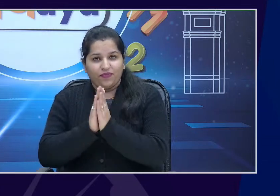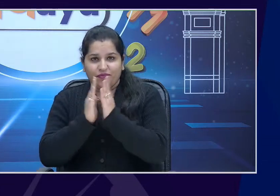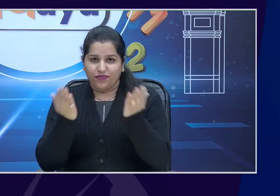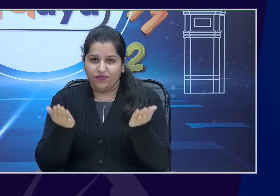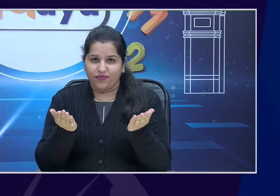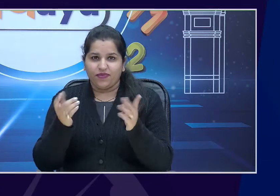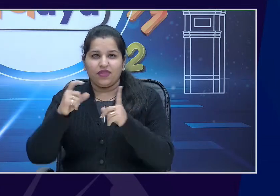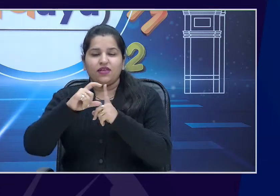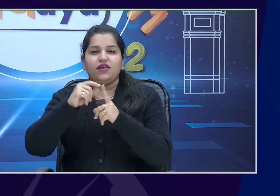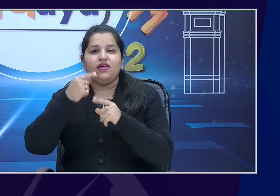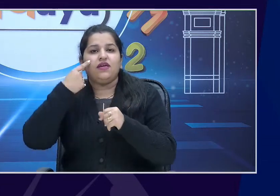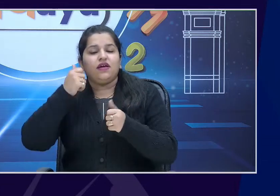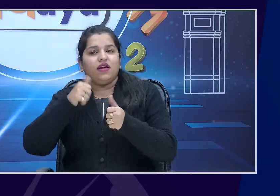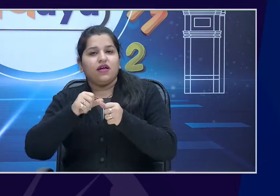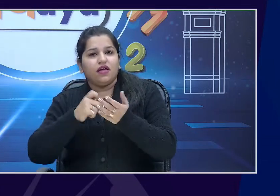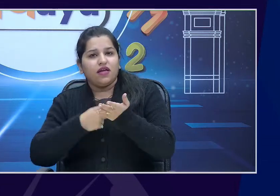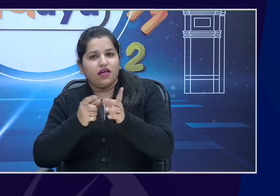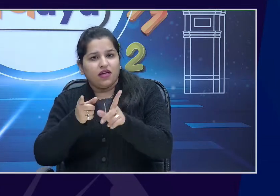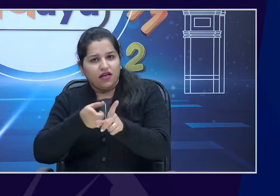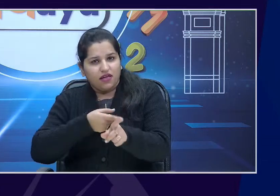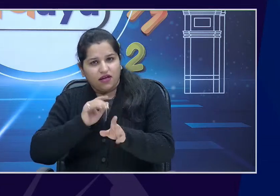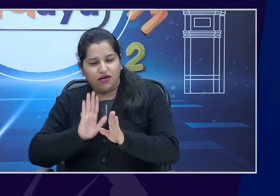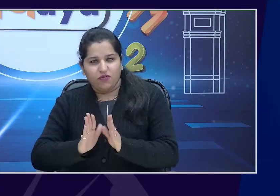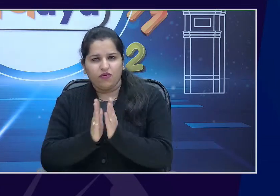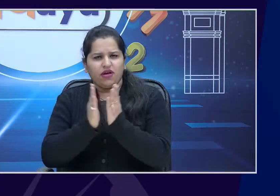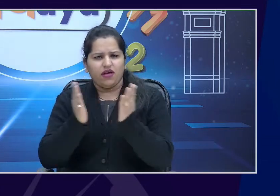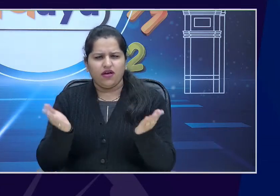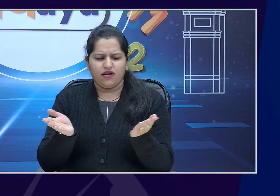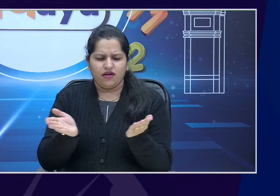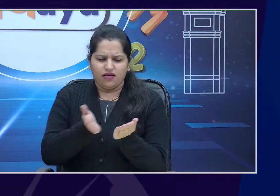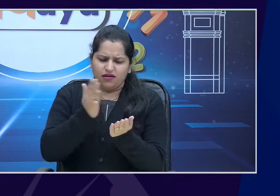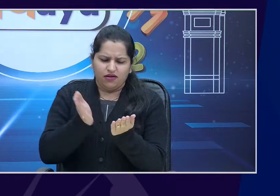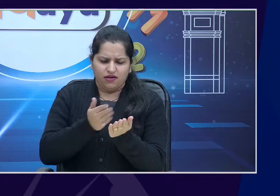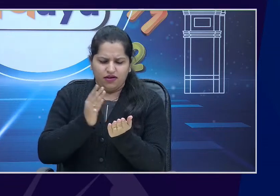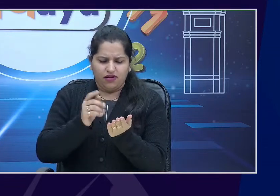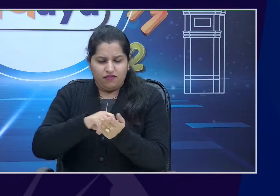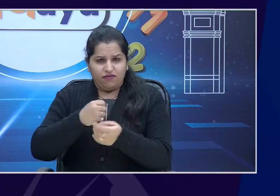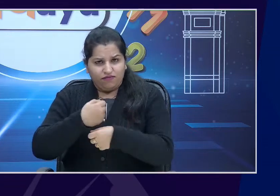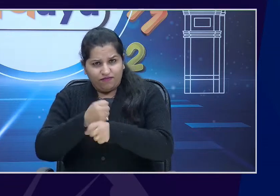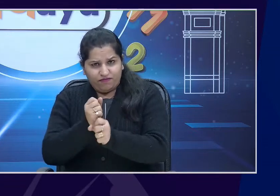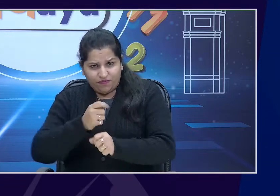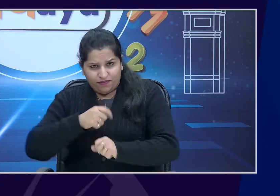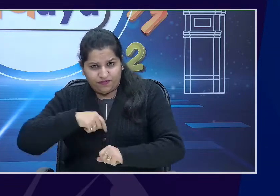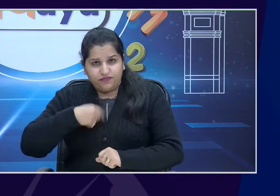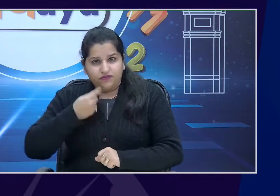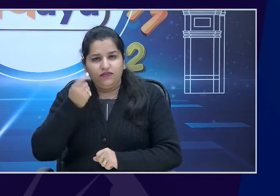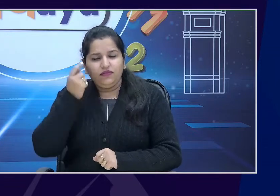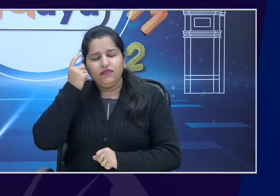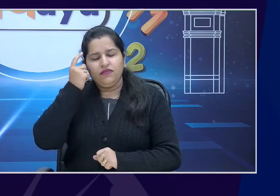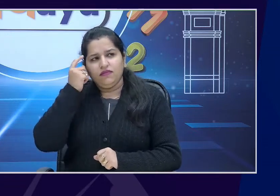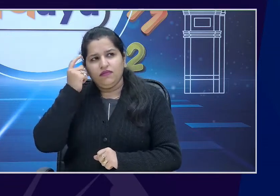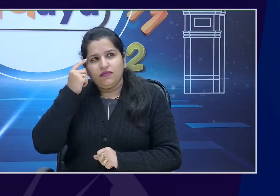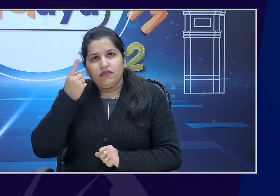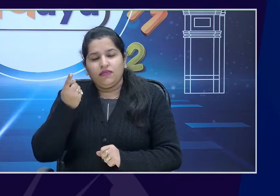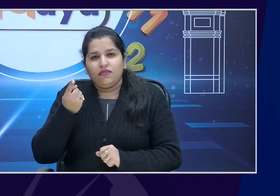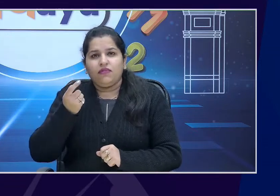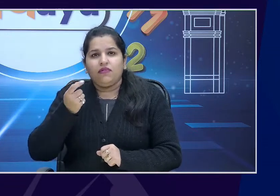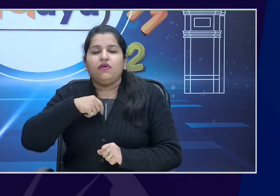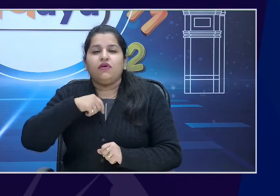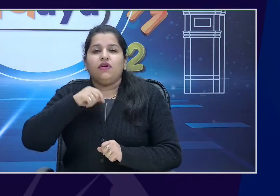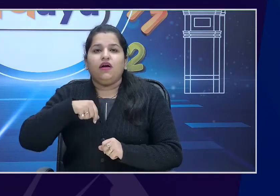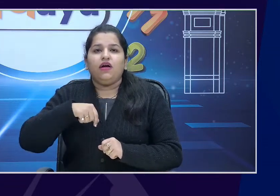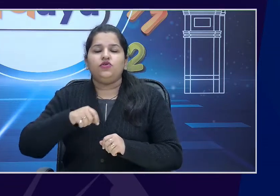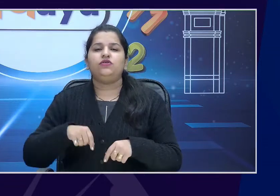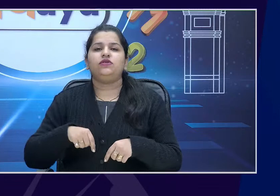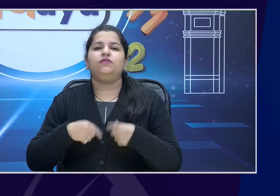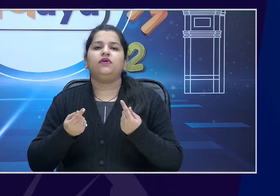diary. We can use this now. I have made this diary. I can write my thoughts today. Okay, today I am taking a class